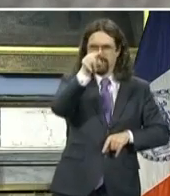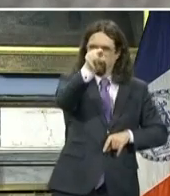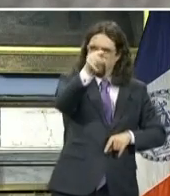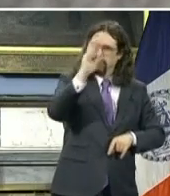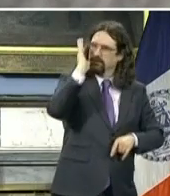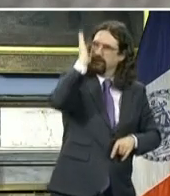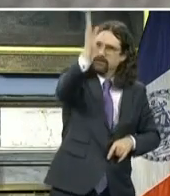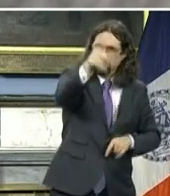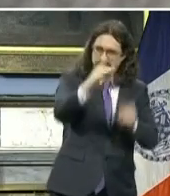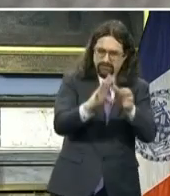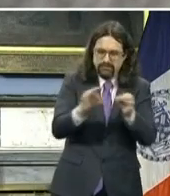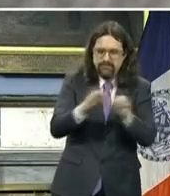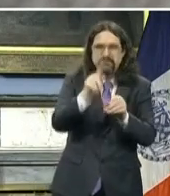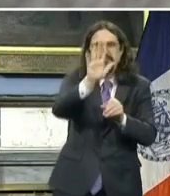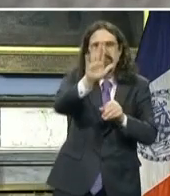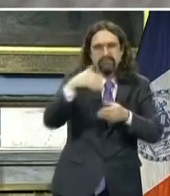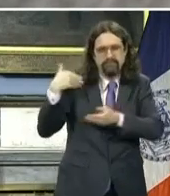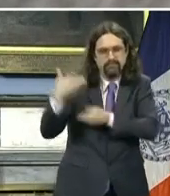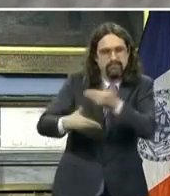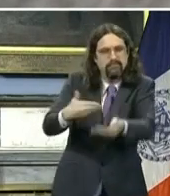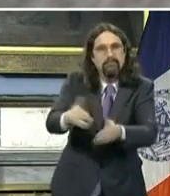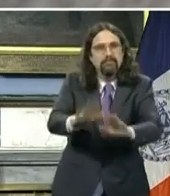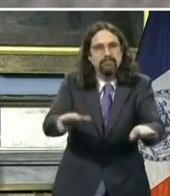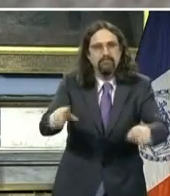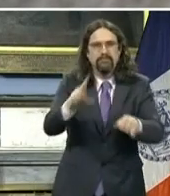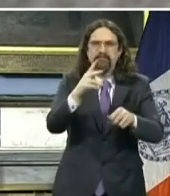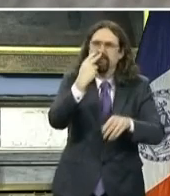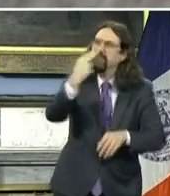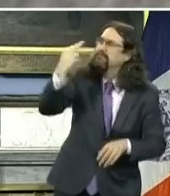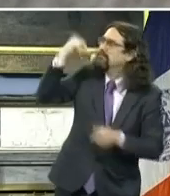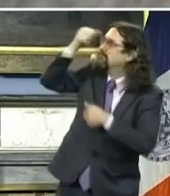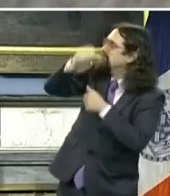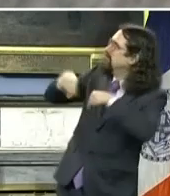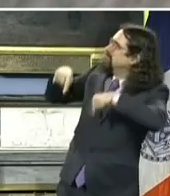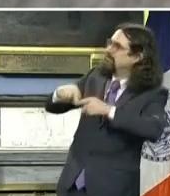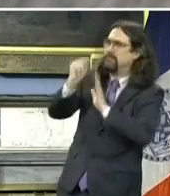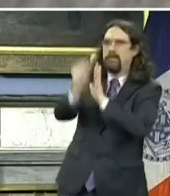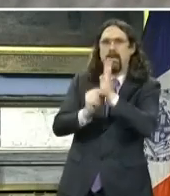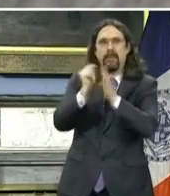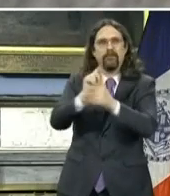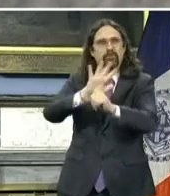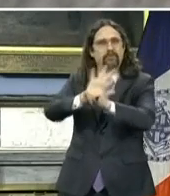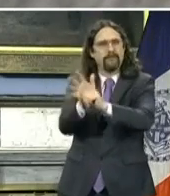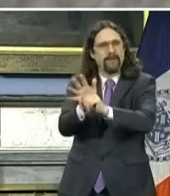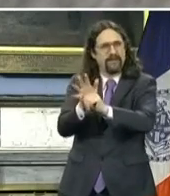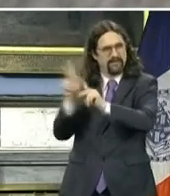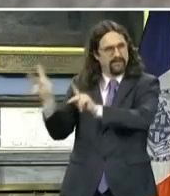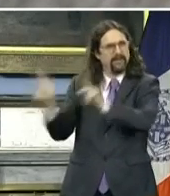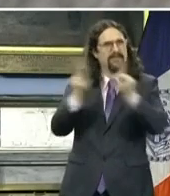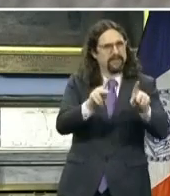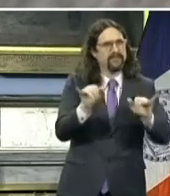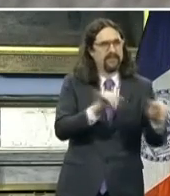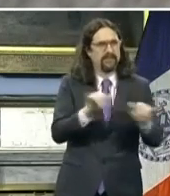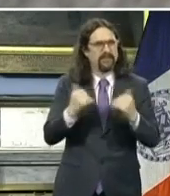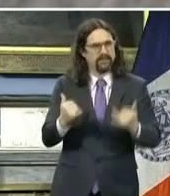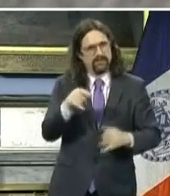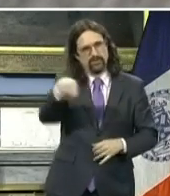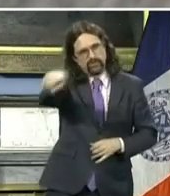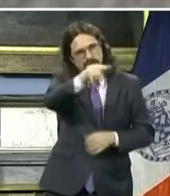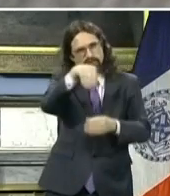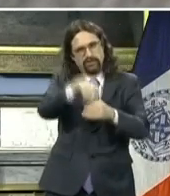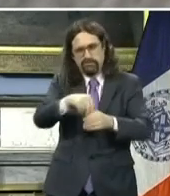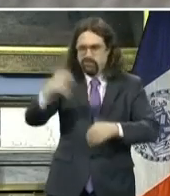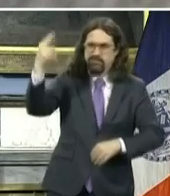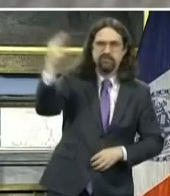be us one day, but now it is us. And it's time for all of us to show what we can do in this moment of crisis, and that's what folks are